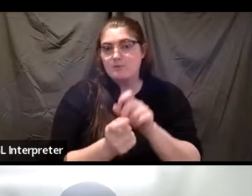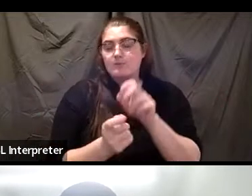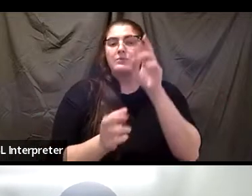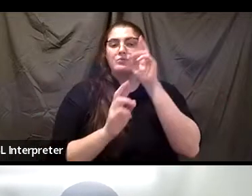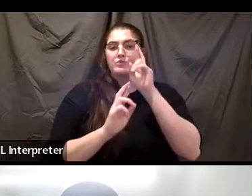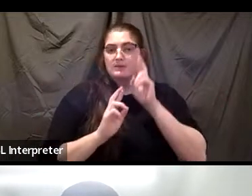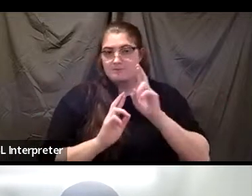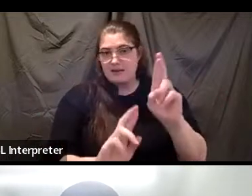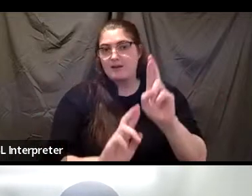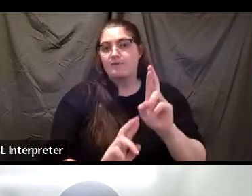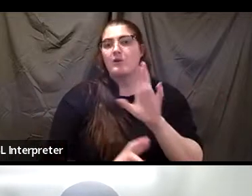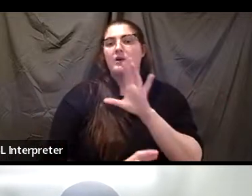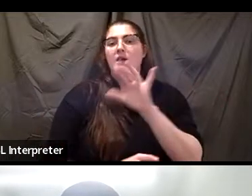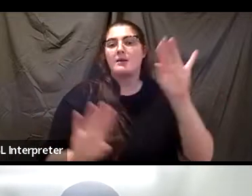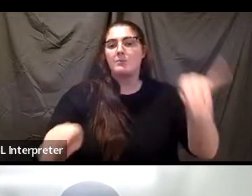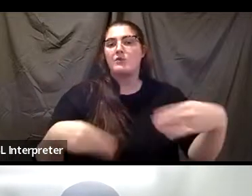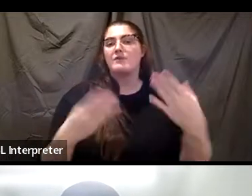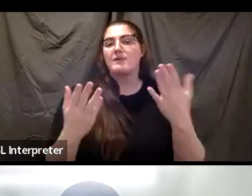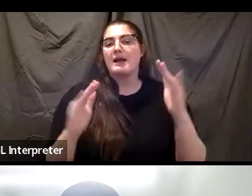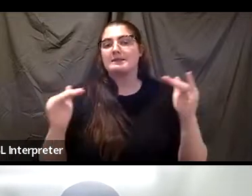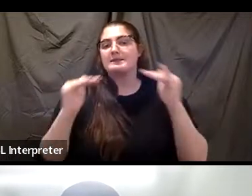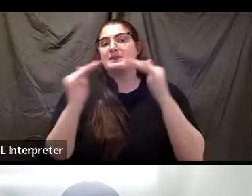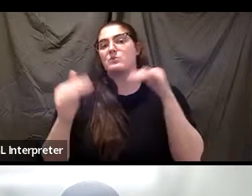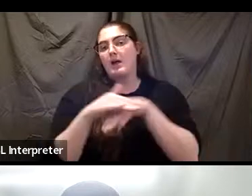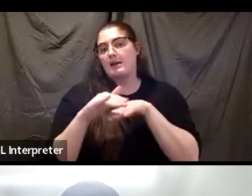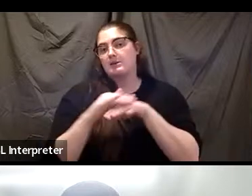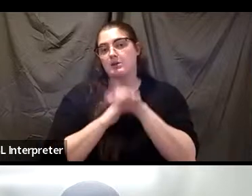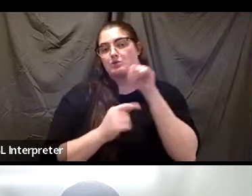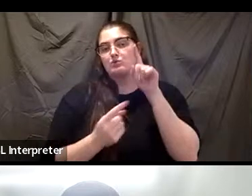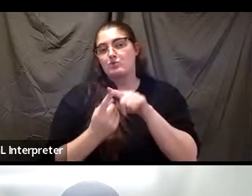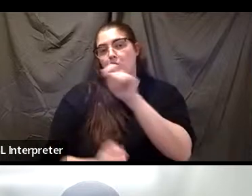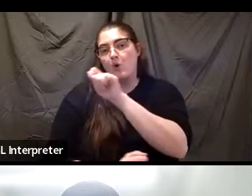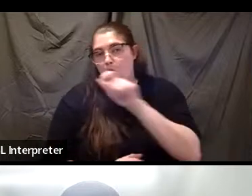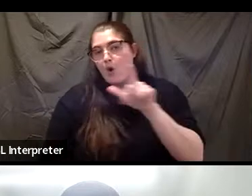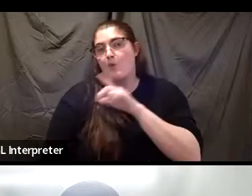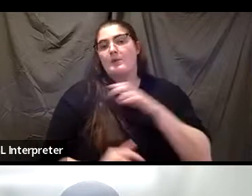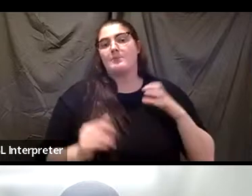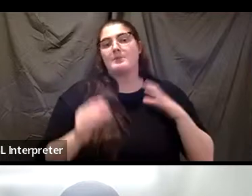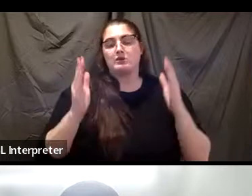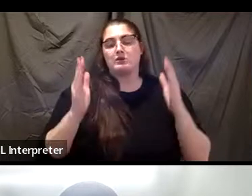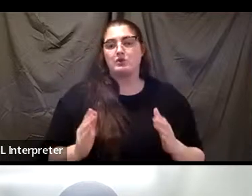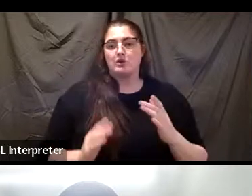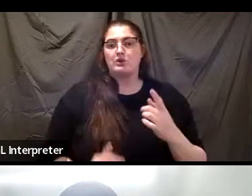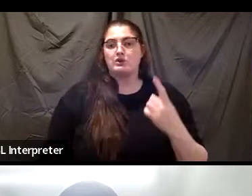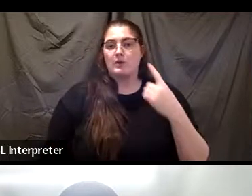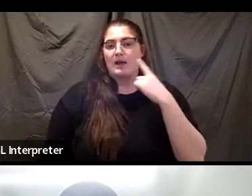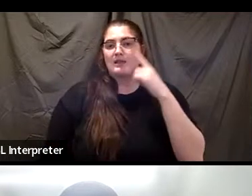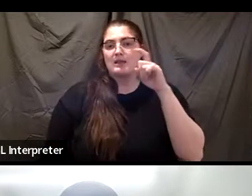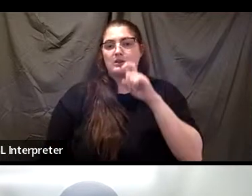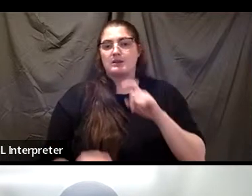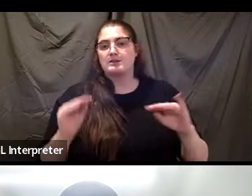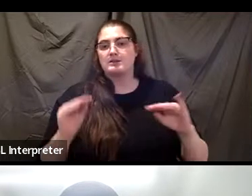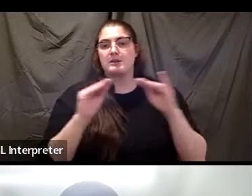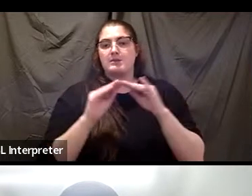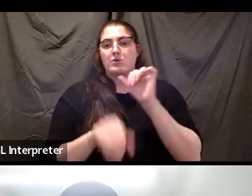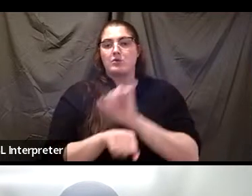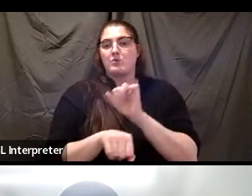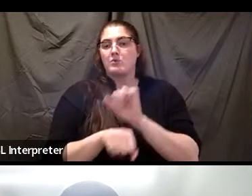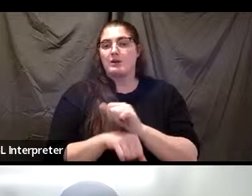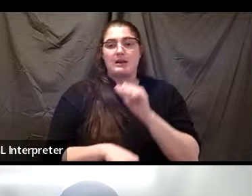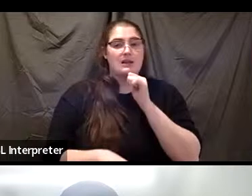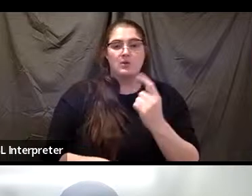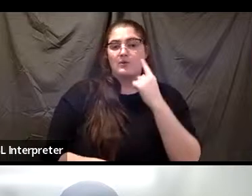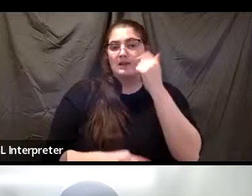respectful, and that provides equal access to all commissioners. So I think there needs to be more work, and I don't think anyone should be voting to approve